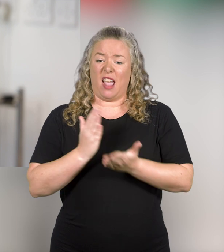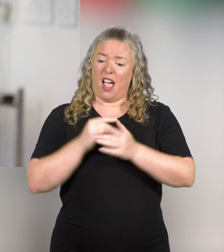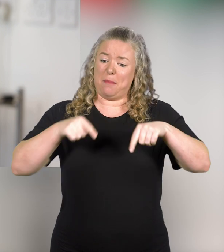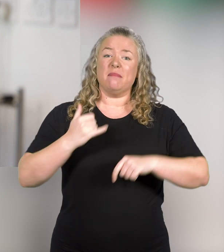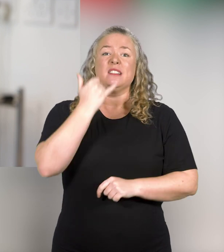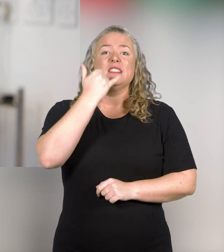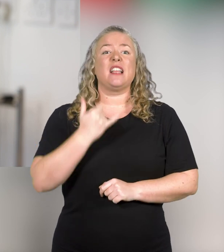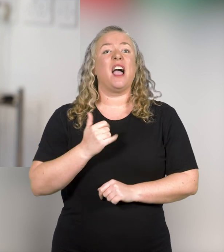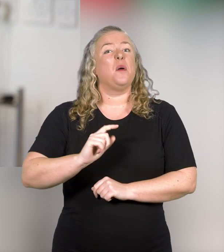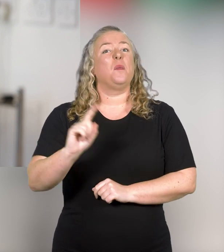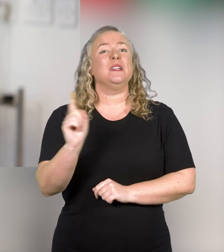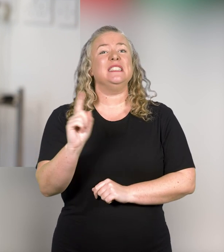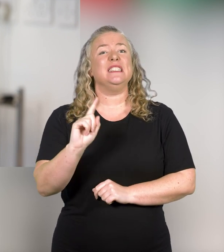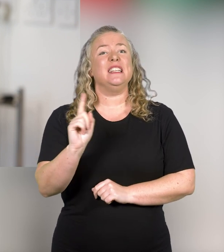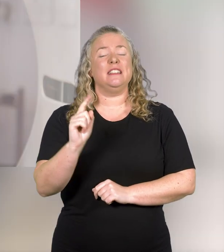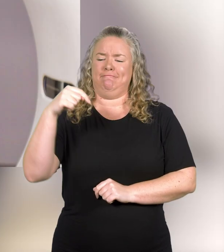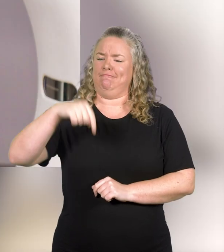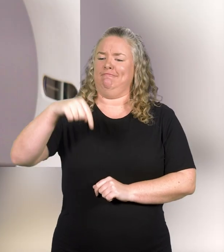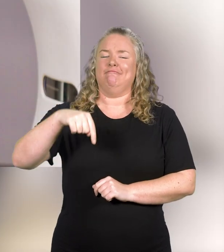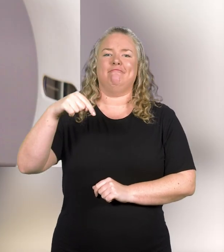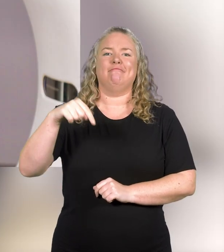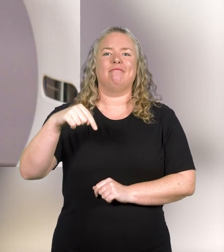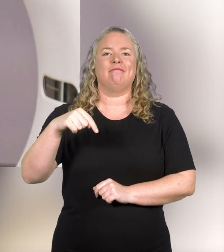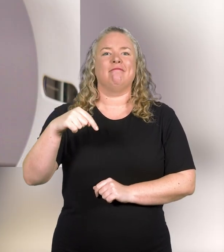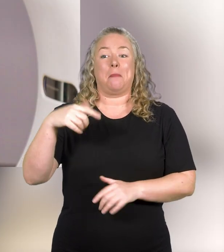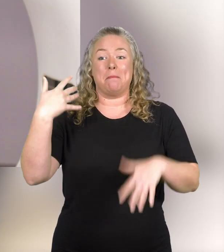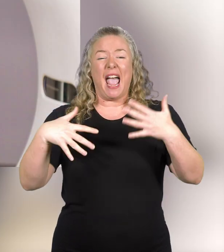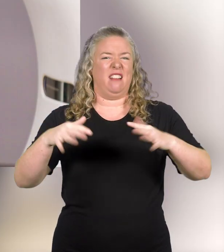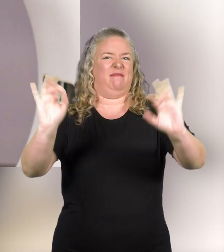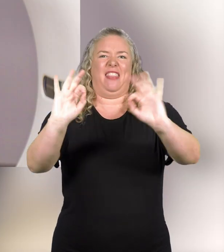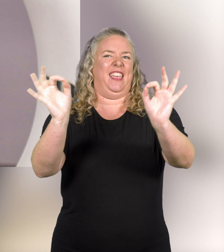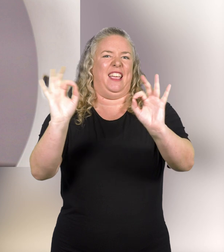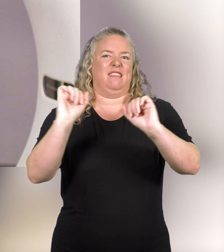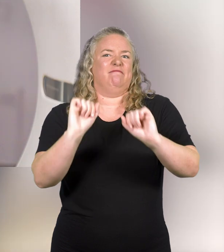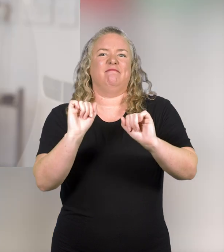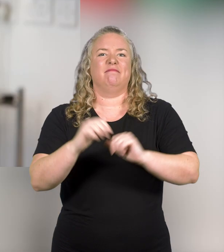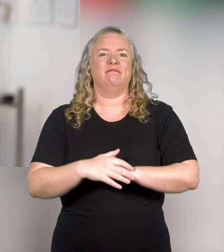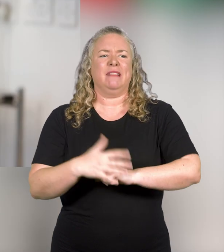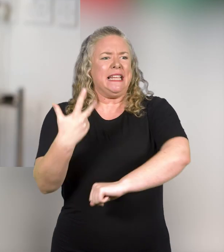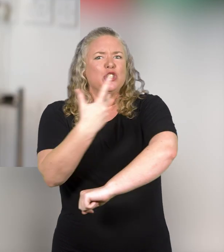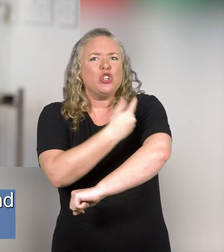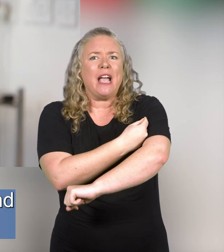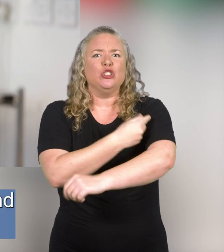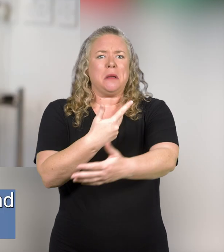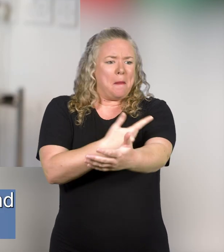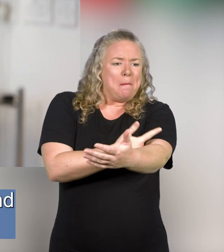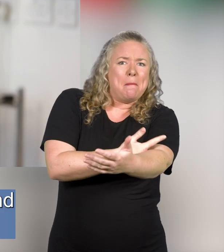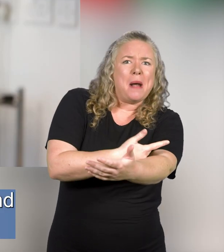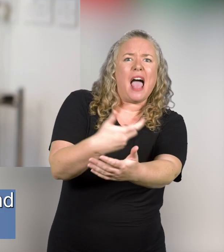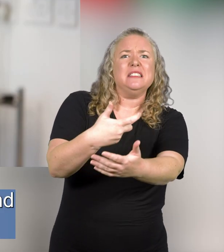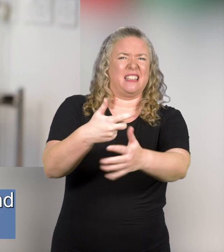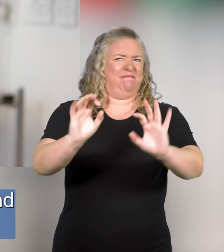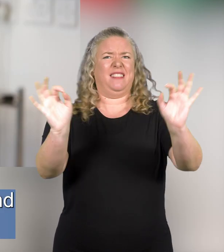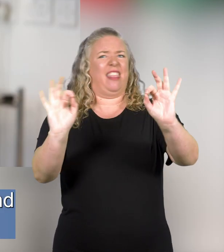a small tunnel to have it done. But actually, that's not the case with this type of scan. It's a painless scan. We don't need to